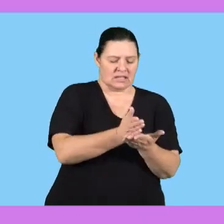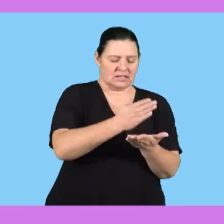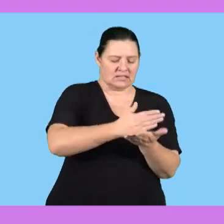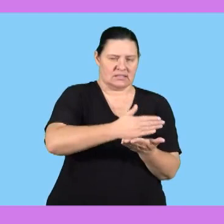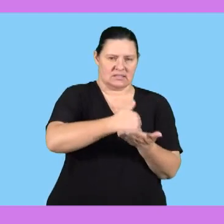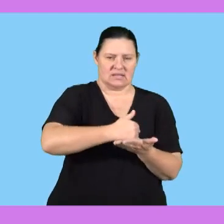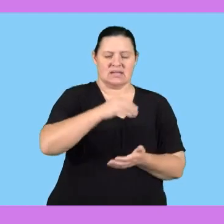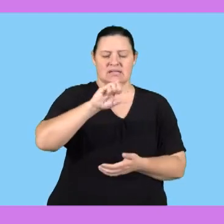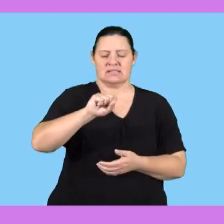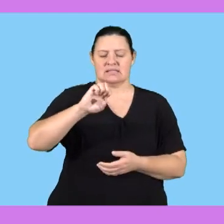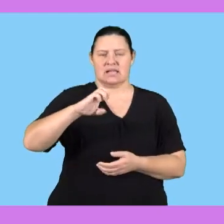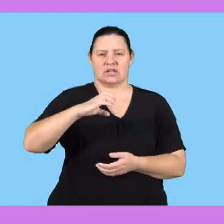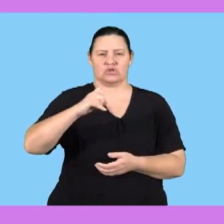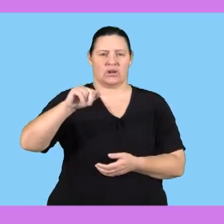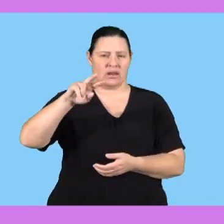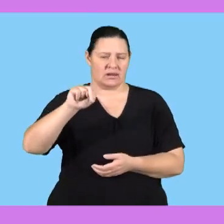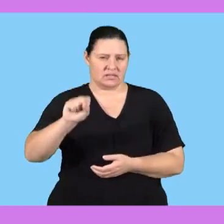sections, right? Or we